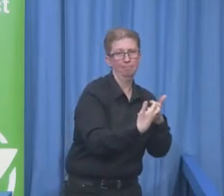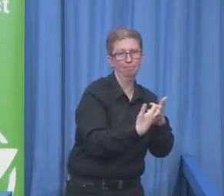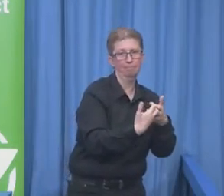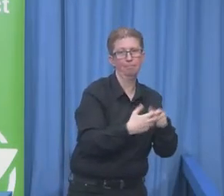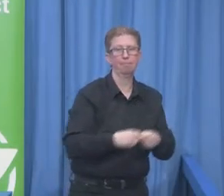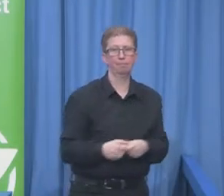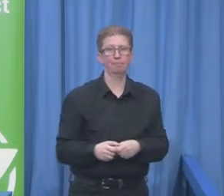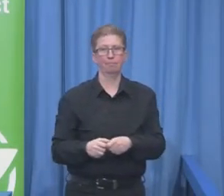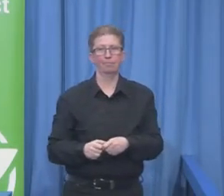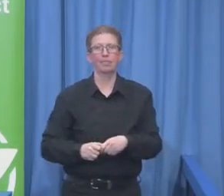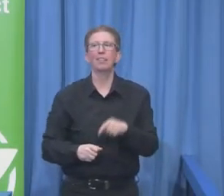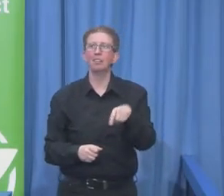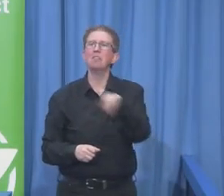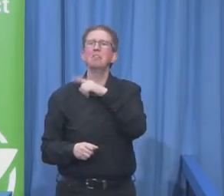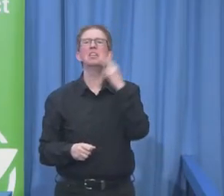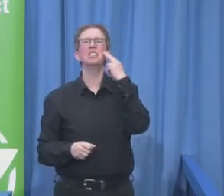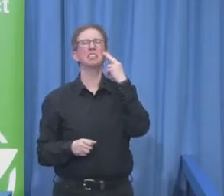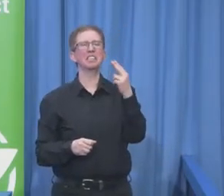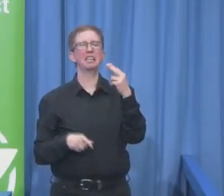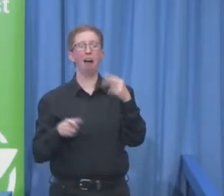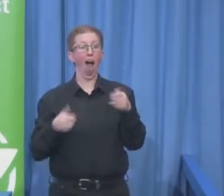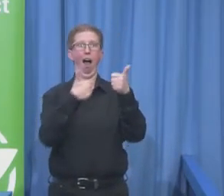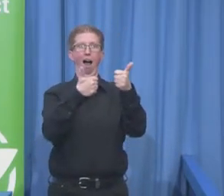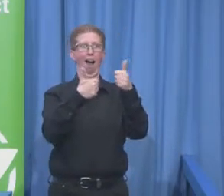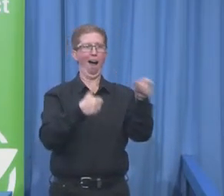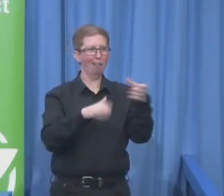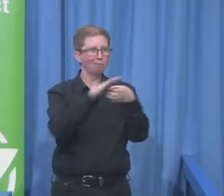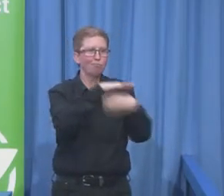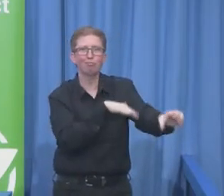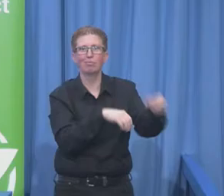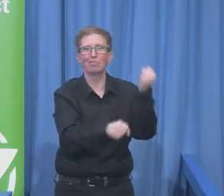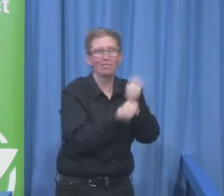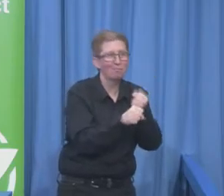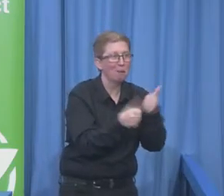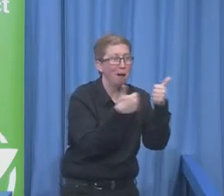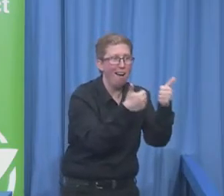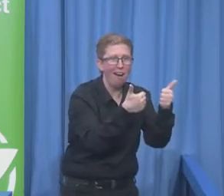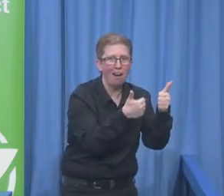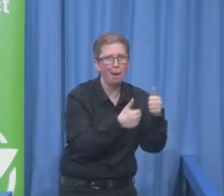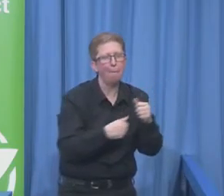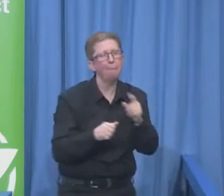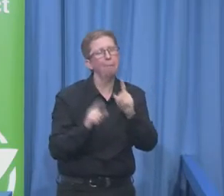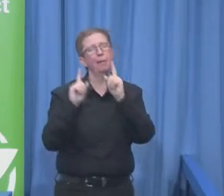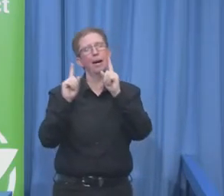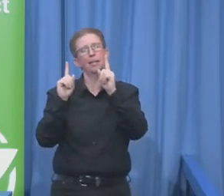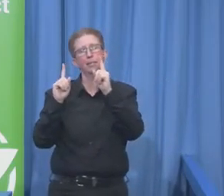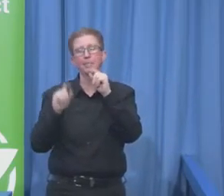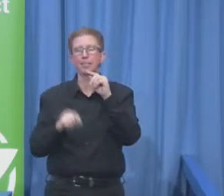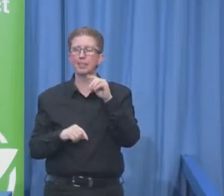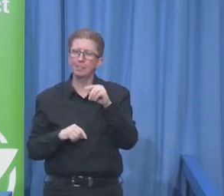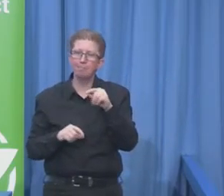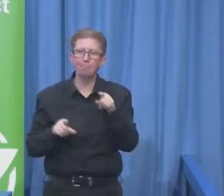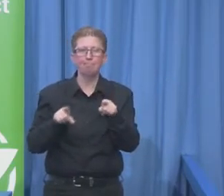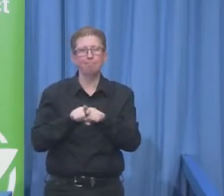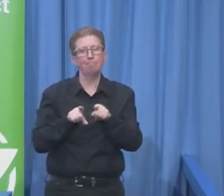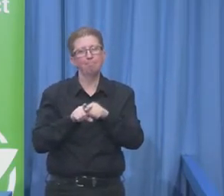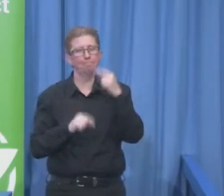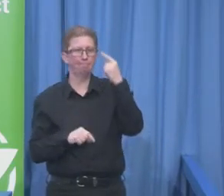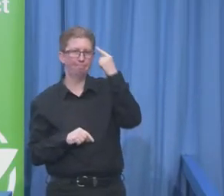retention of the candidates. So we look at moving them from third-party roles, which is often the case in Southeast Asia.